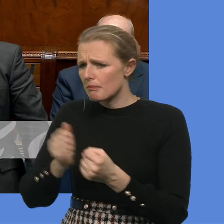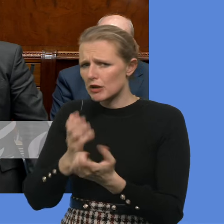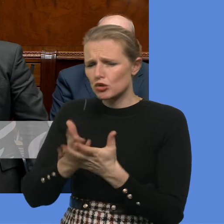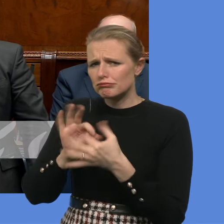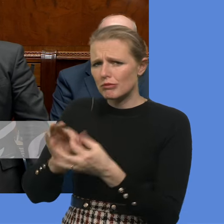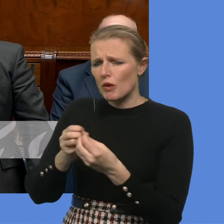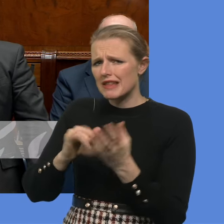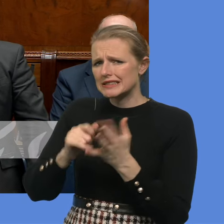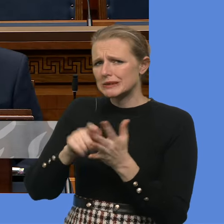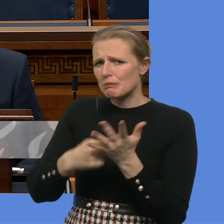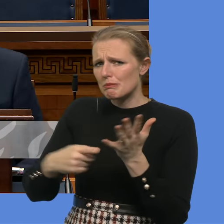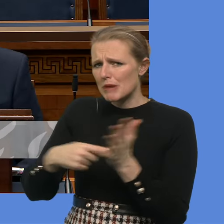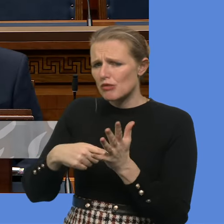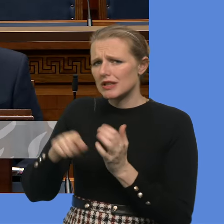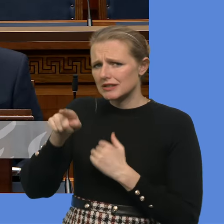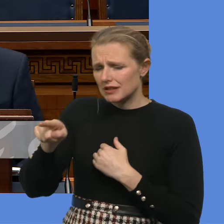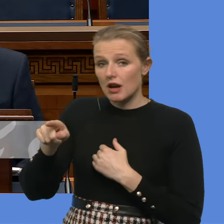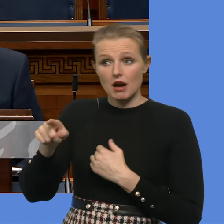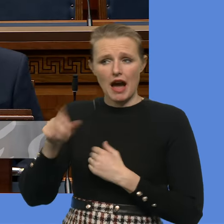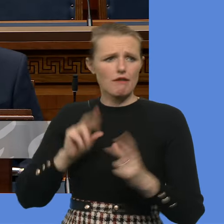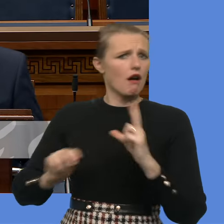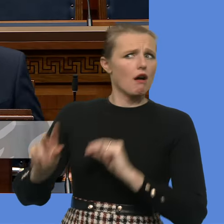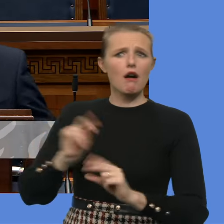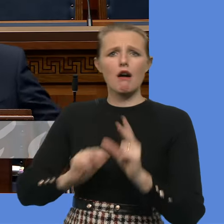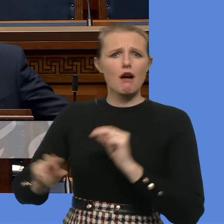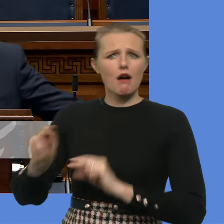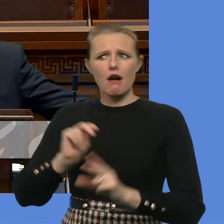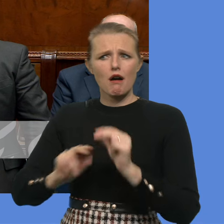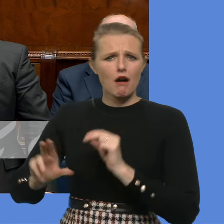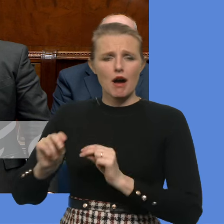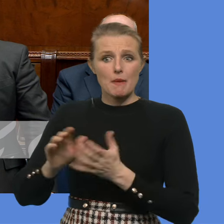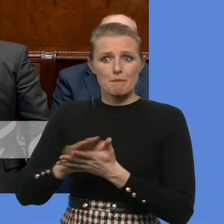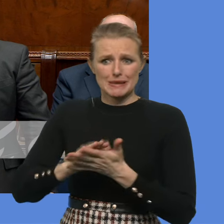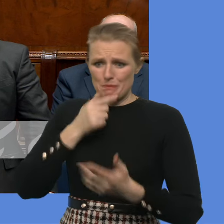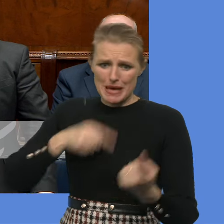Spirit. We know that speculation, as it may lead to nervousness amongst